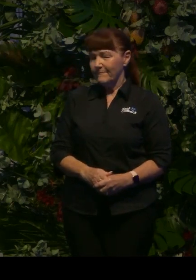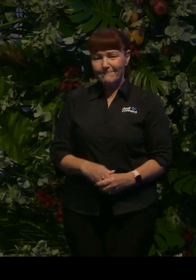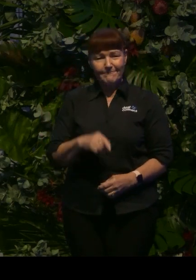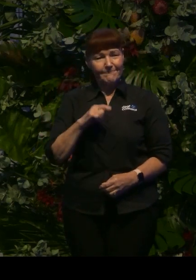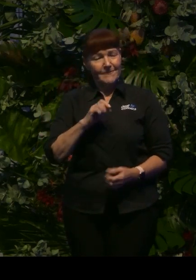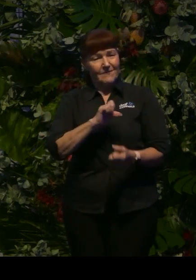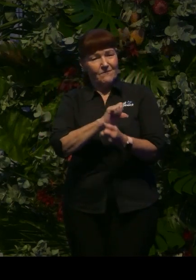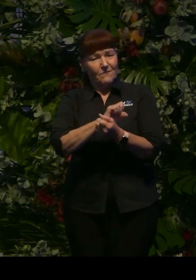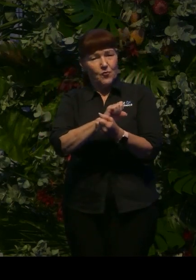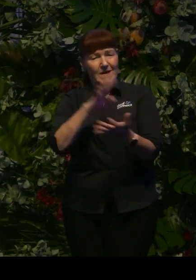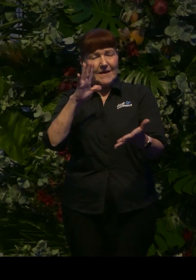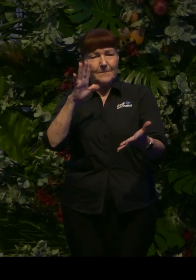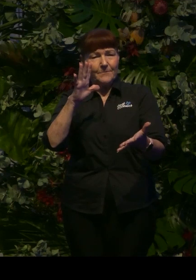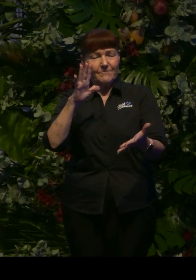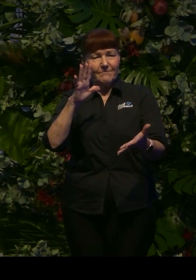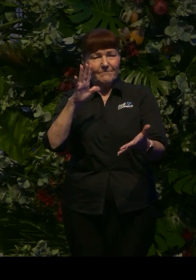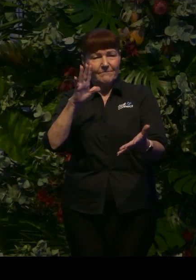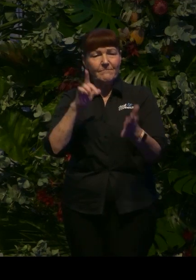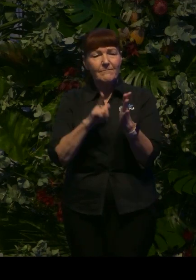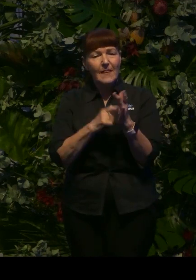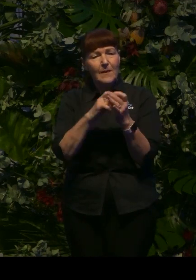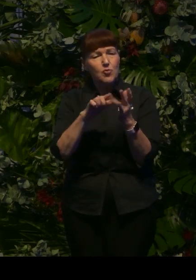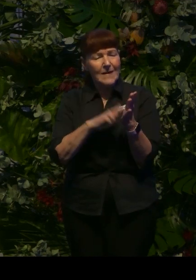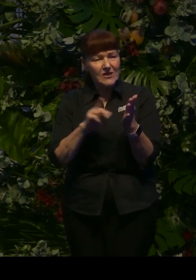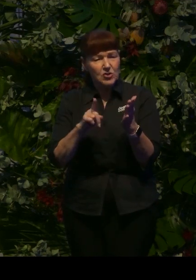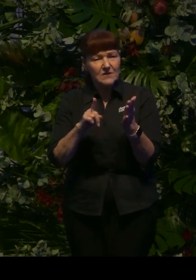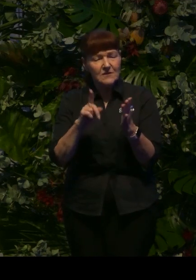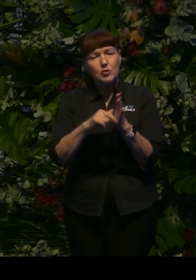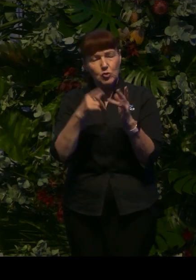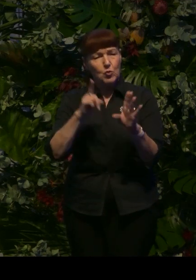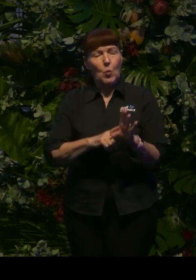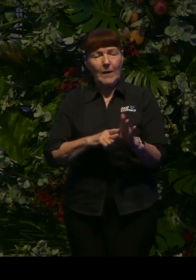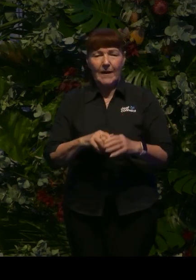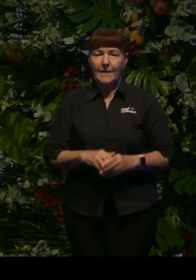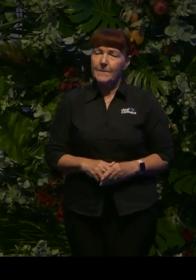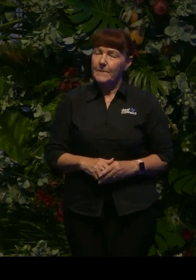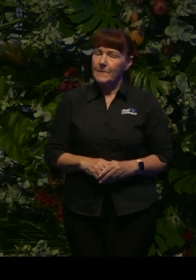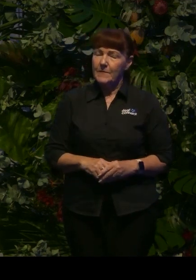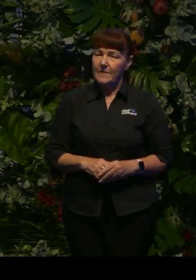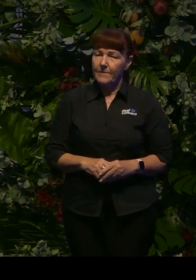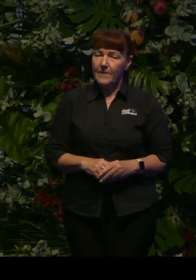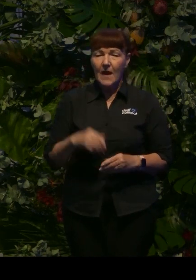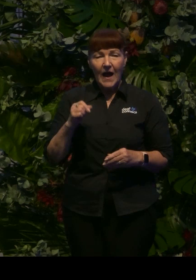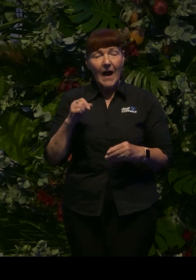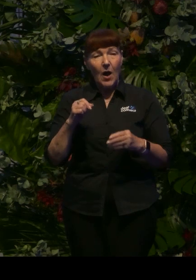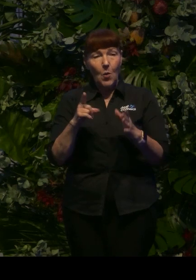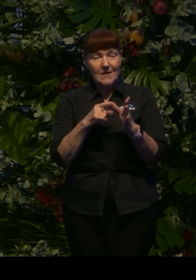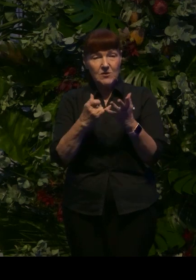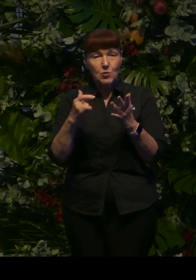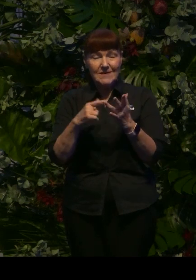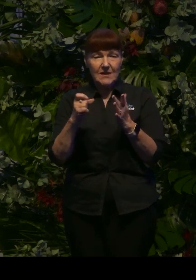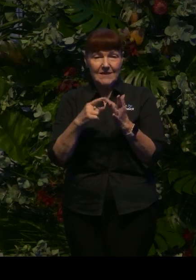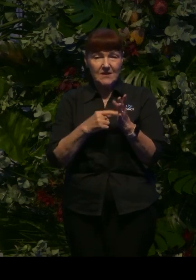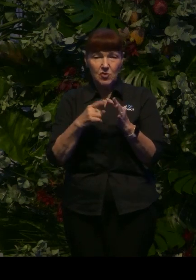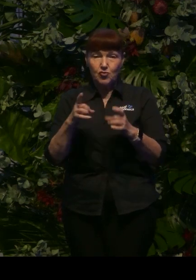Freedom, liberation, and joy with no exceptions. So at NEA, I am currently the Associate Director in the Human and Civil